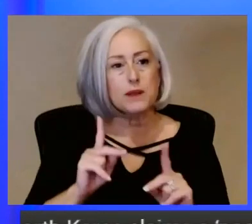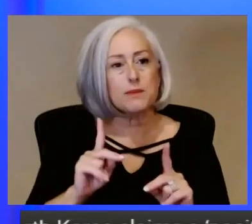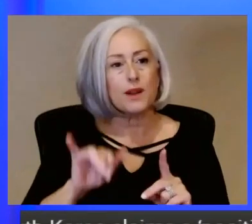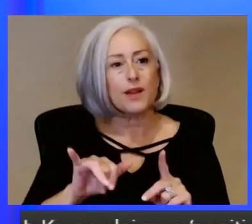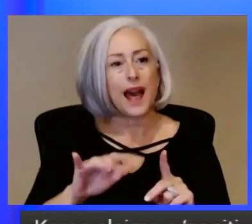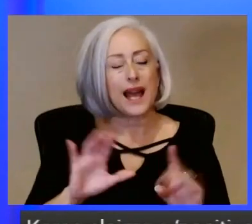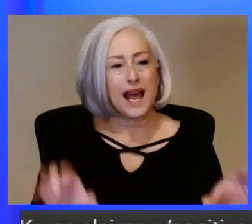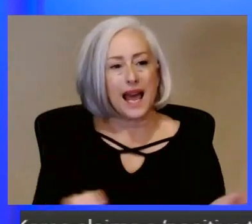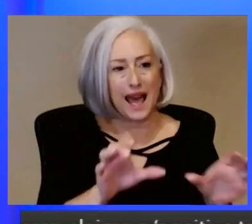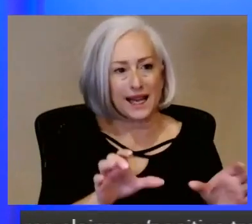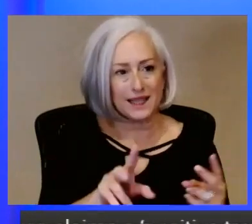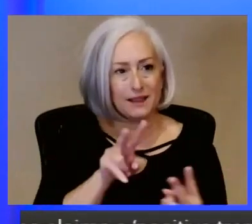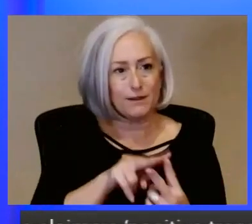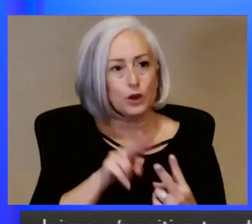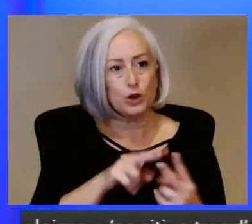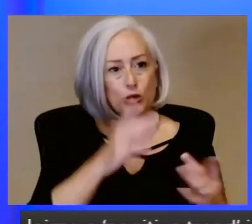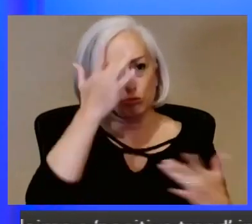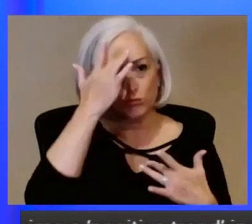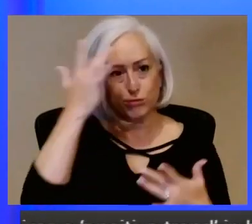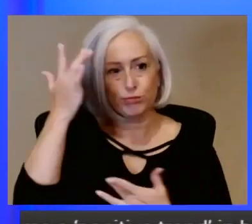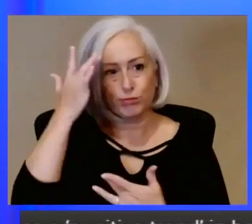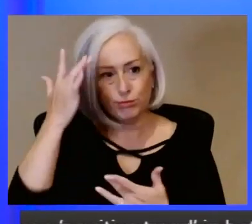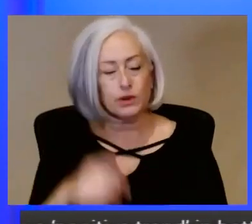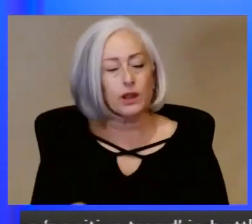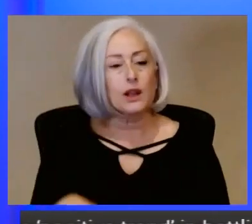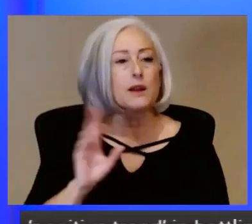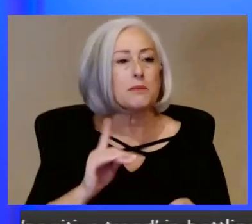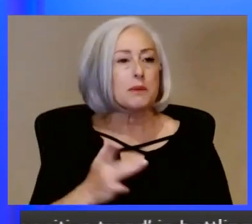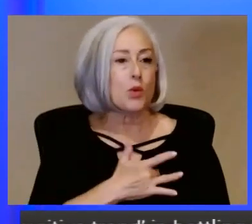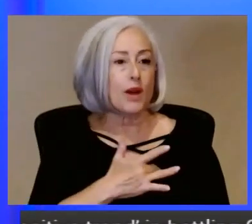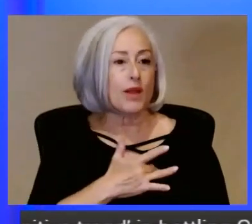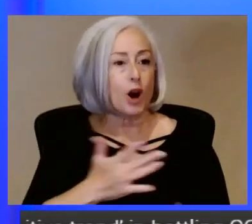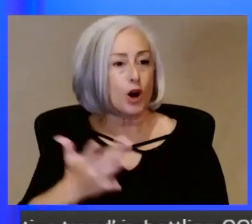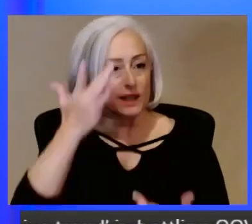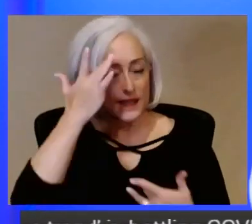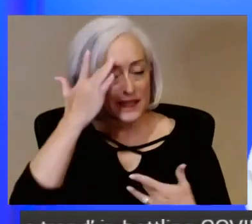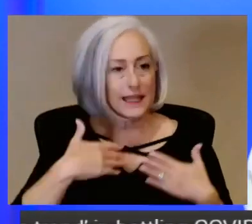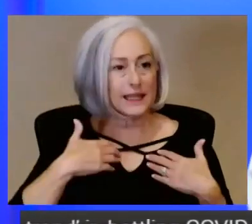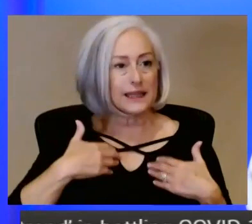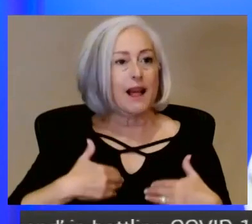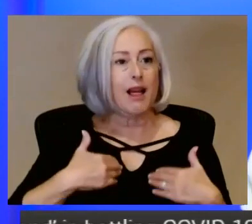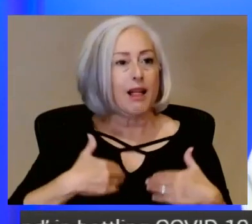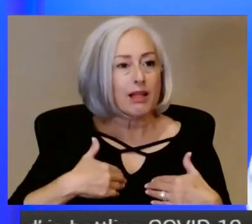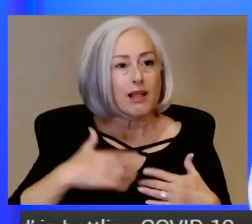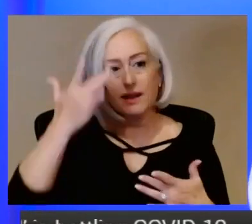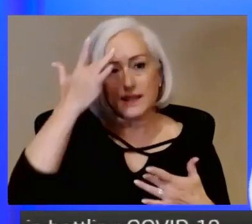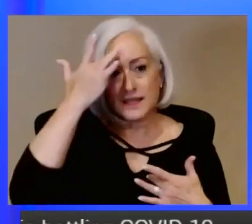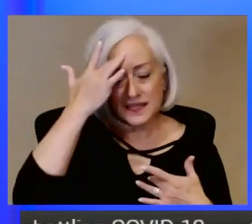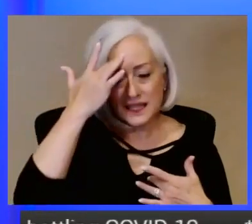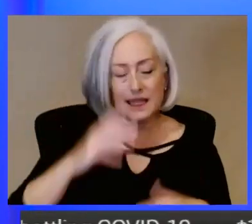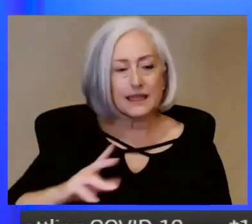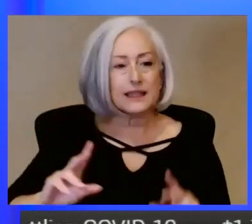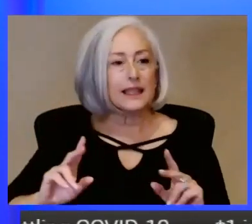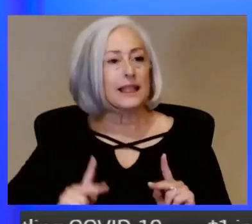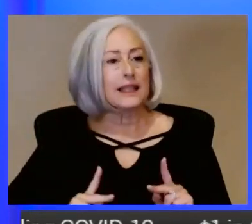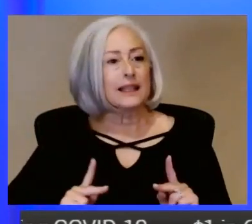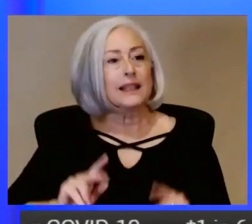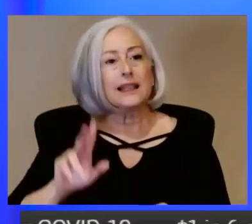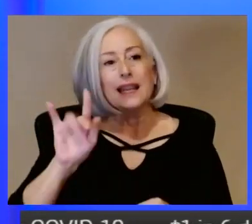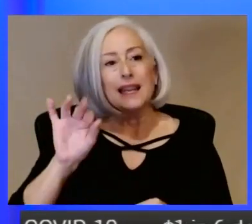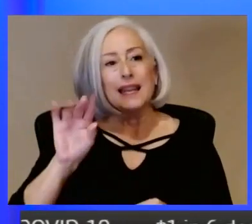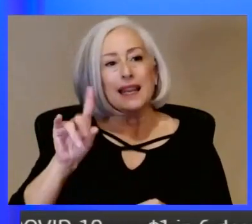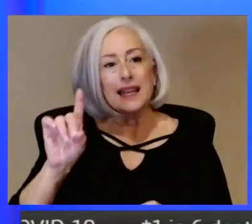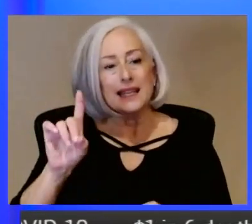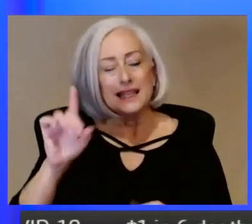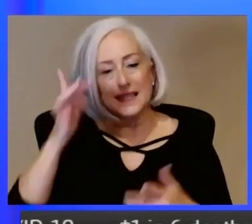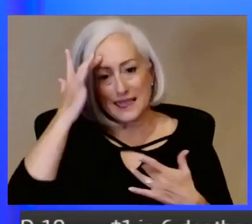we know that people who have things like heart disease and lung disease, kidney disease, COVID can certainly push you over the edge as